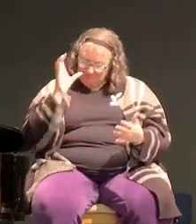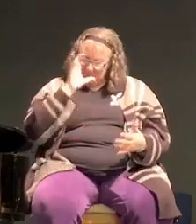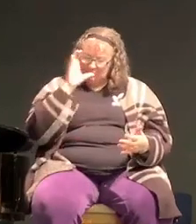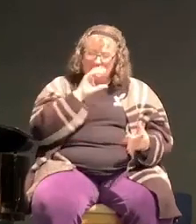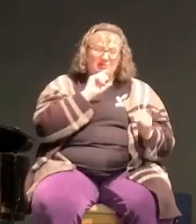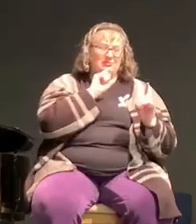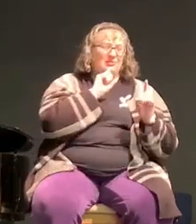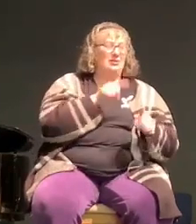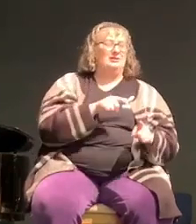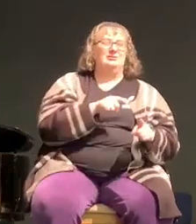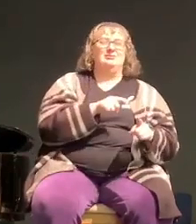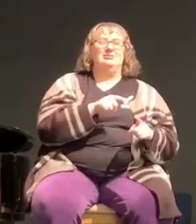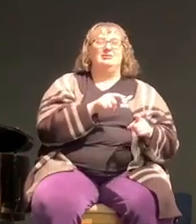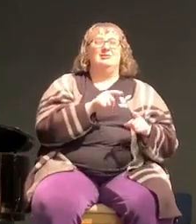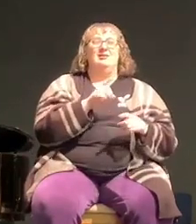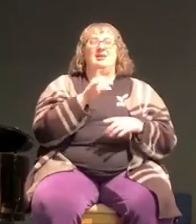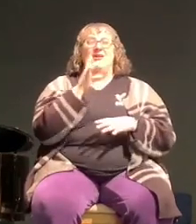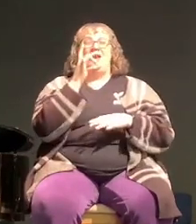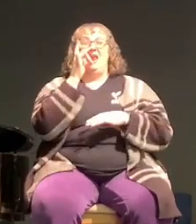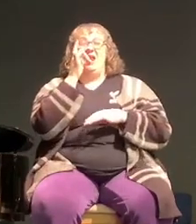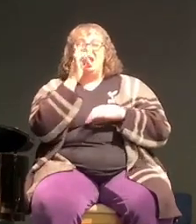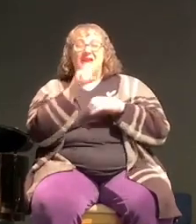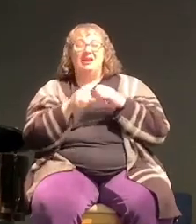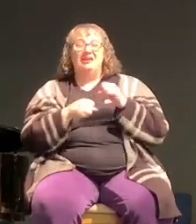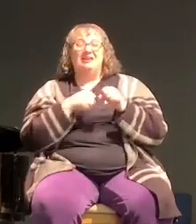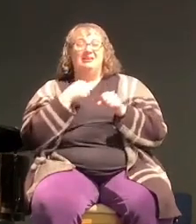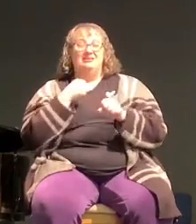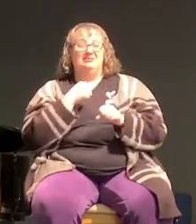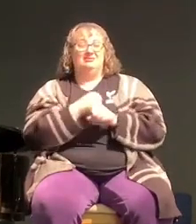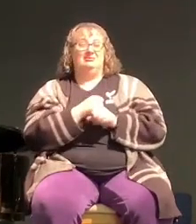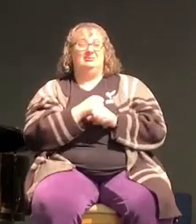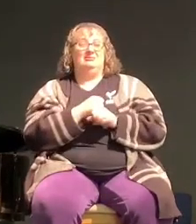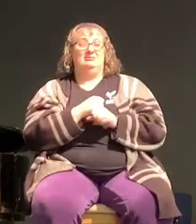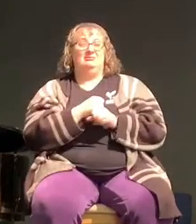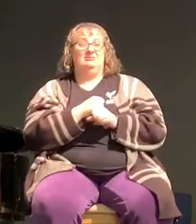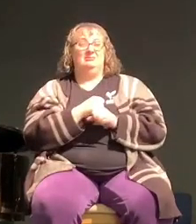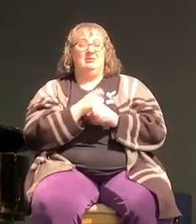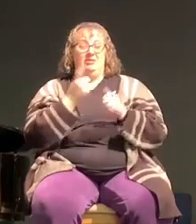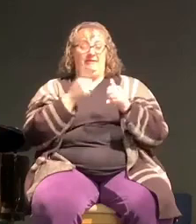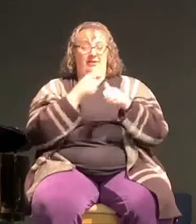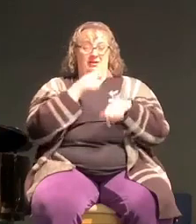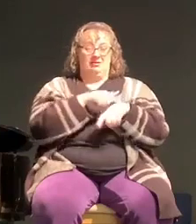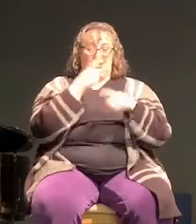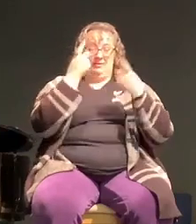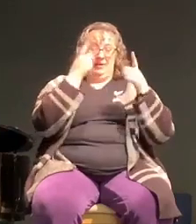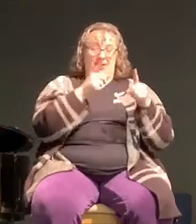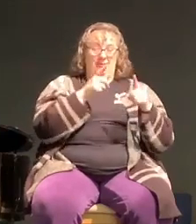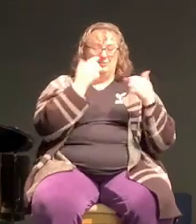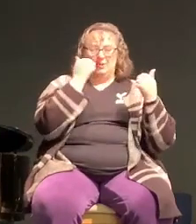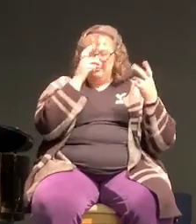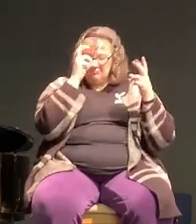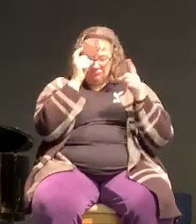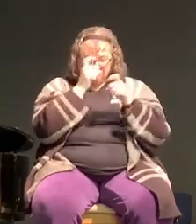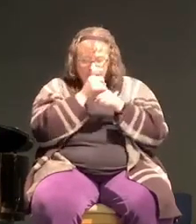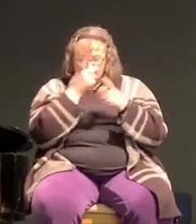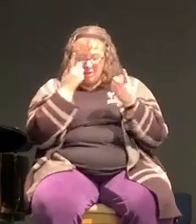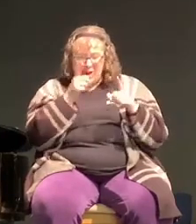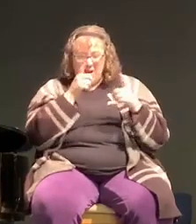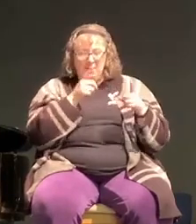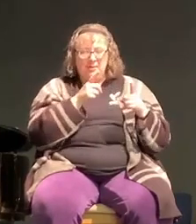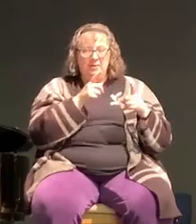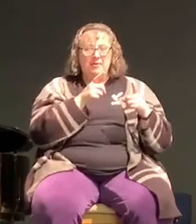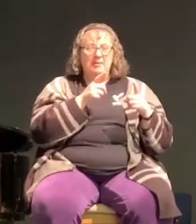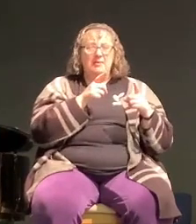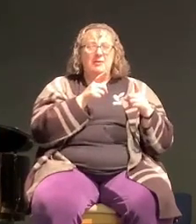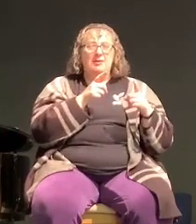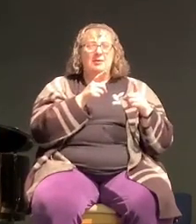for answers for the last 8 years. The first time that this all was happening, we were trying to figure out what was going on. We were